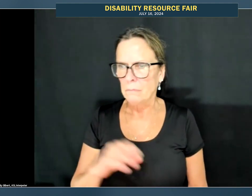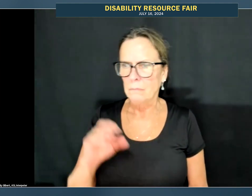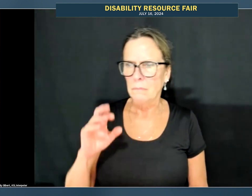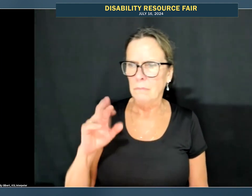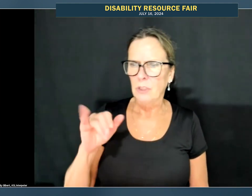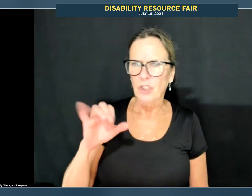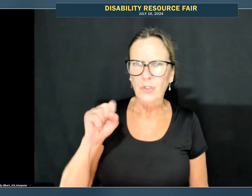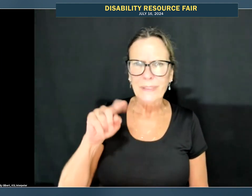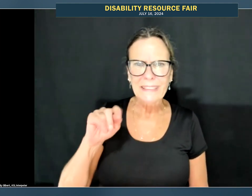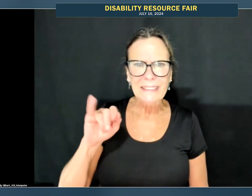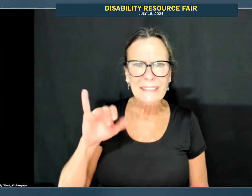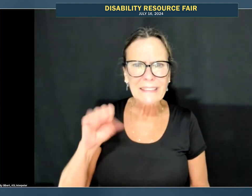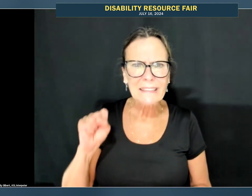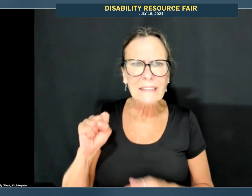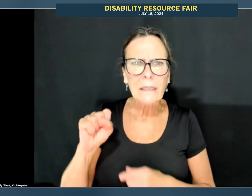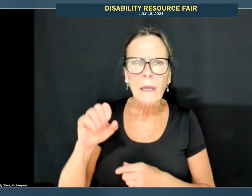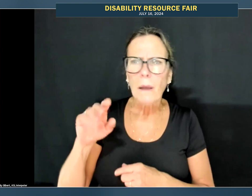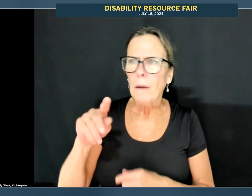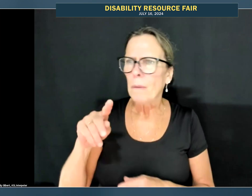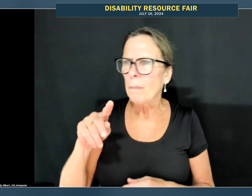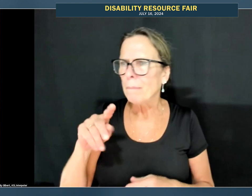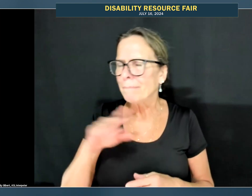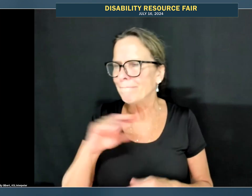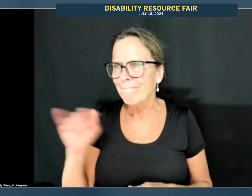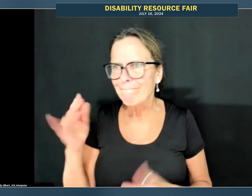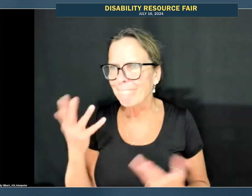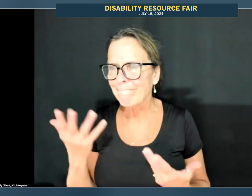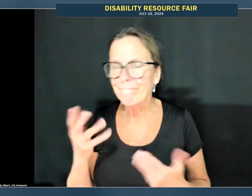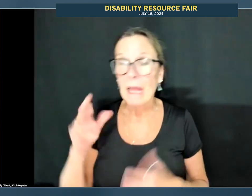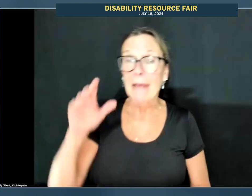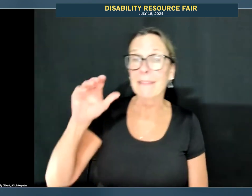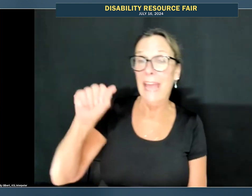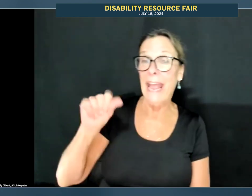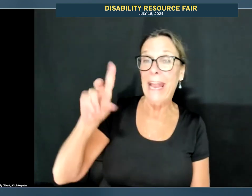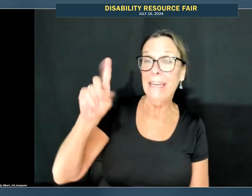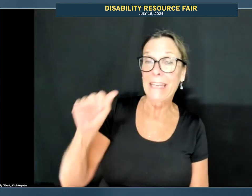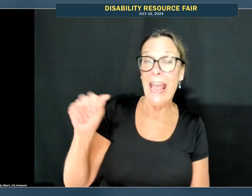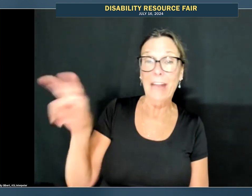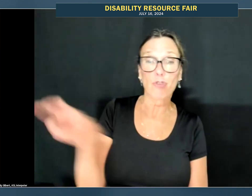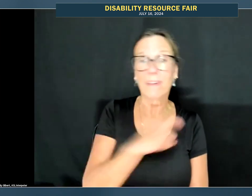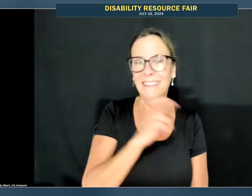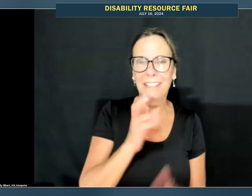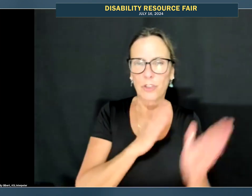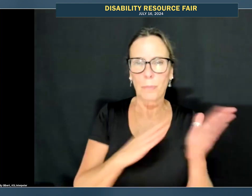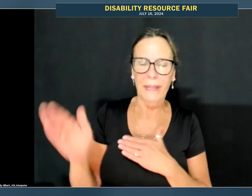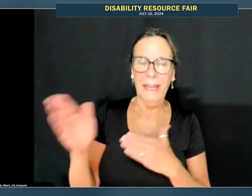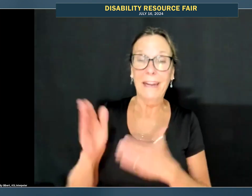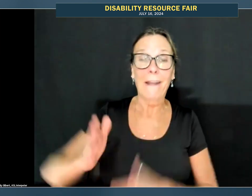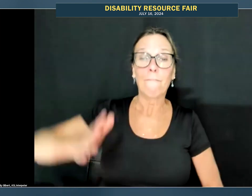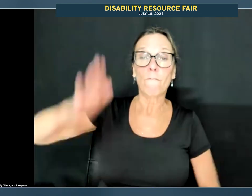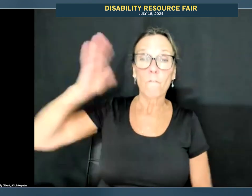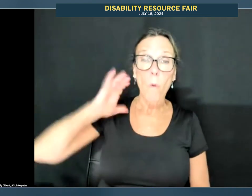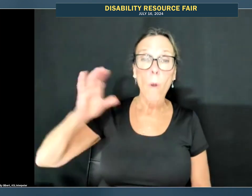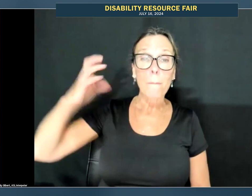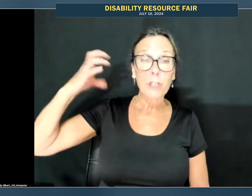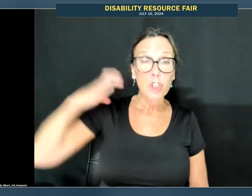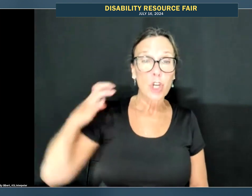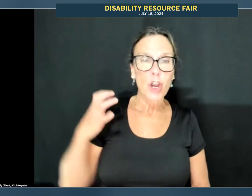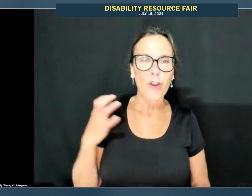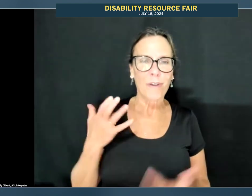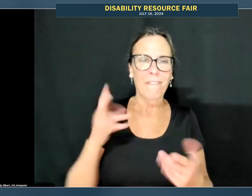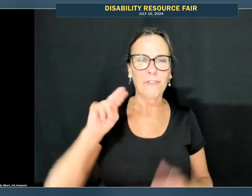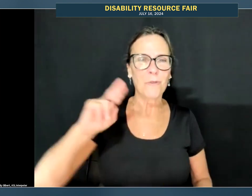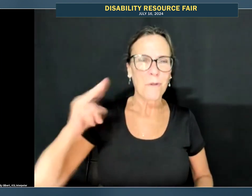of the Northampton ADA Transition Plan and former chair of the Northampton Disability Commission. Welcome,